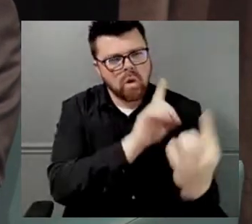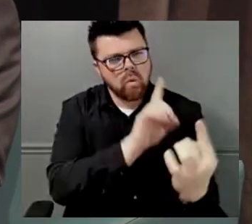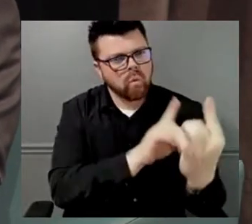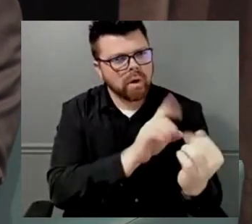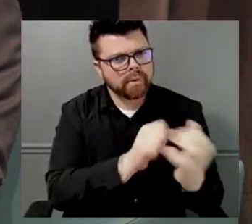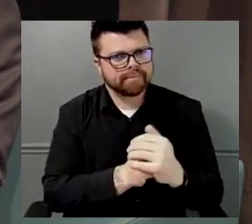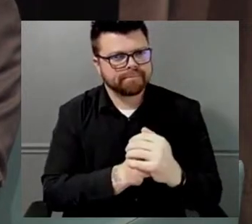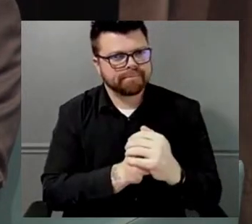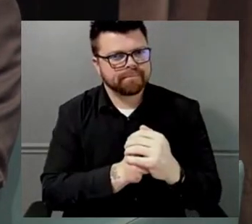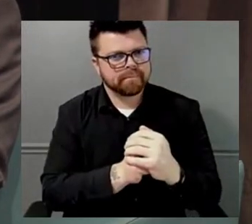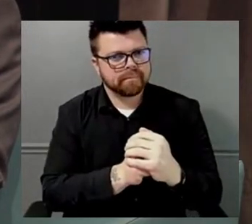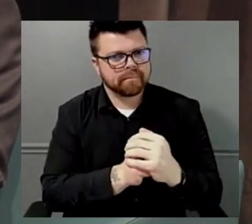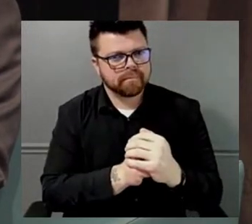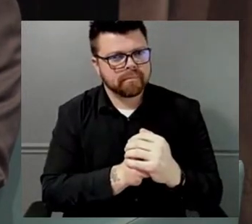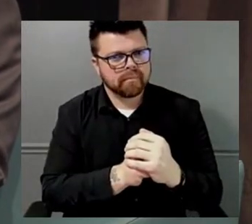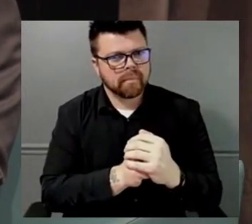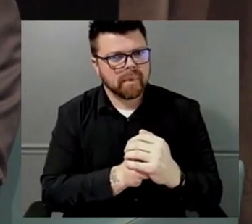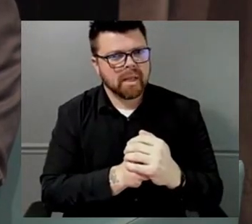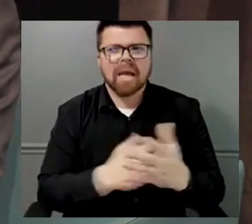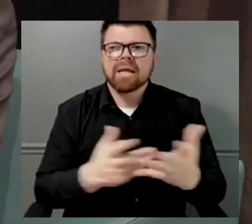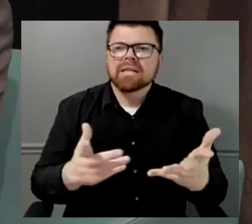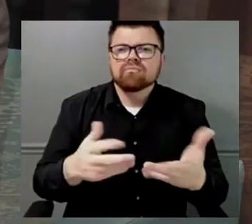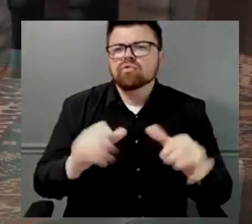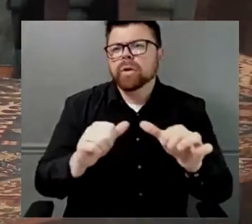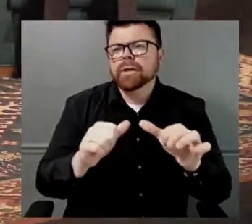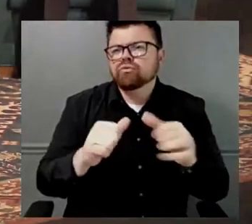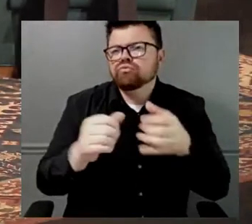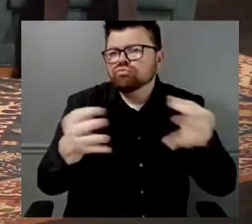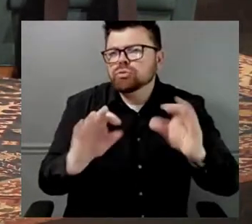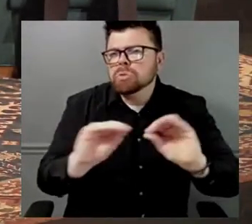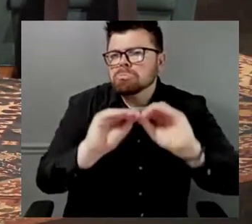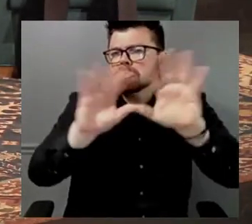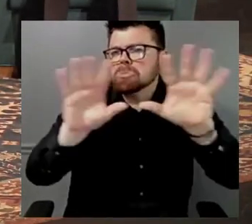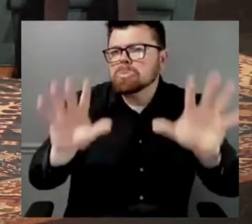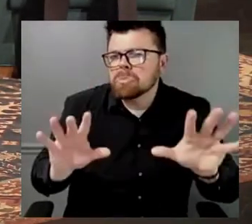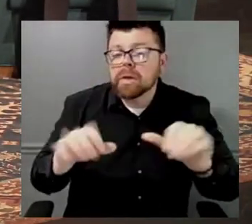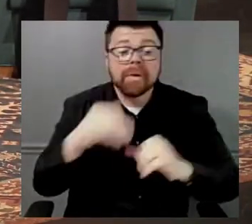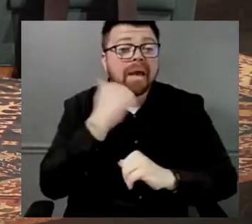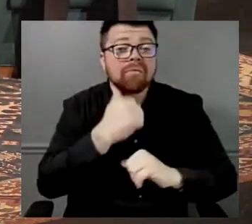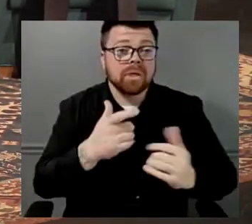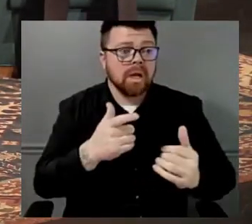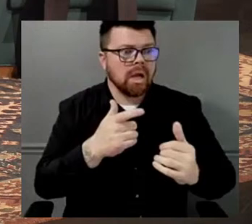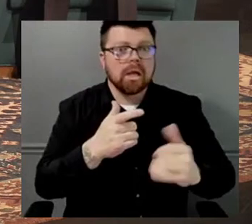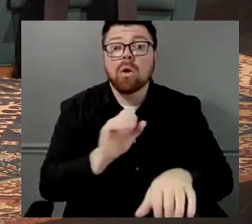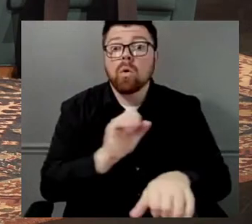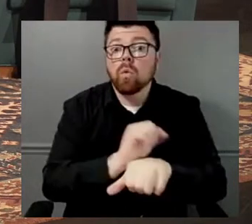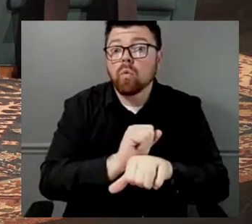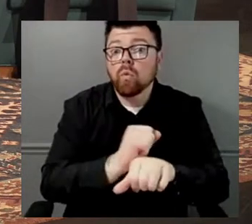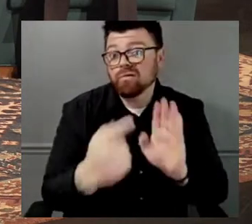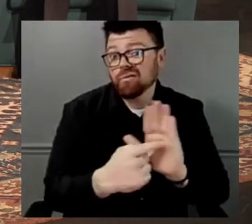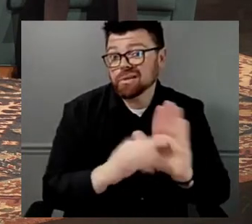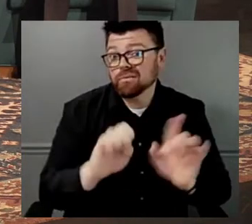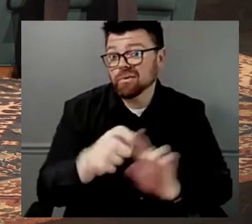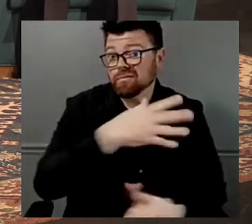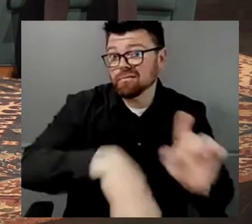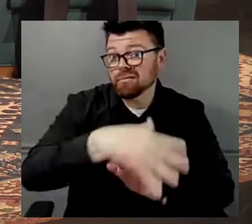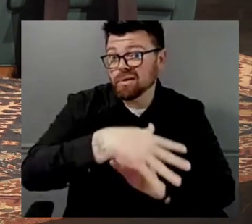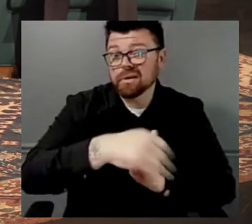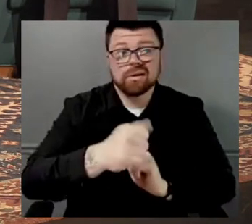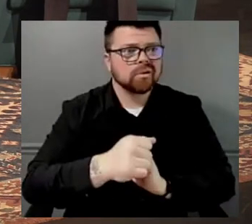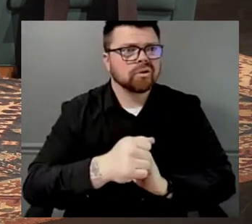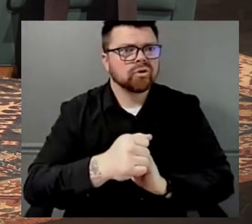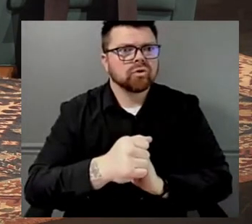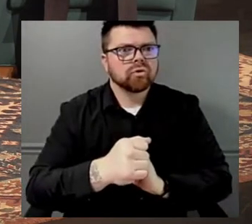as appropriate a glimpse as you can for how, in the everyday flow of work, you navigate differences of